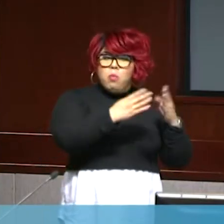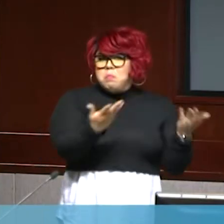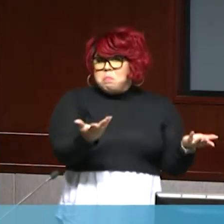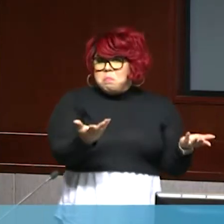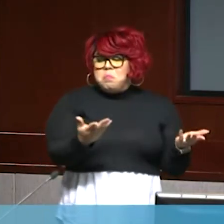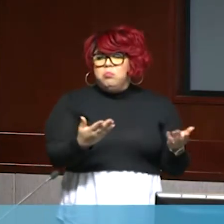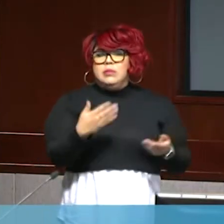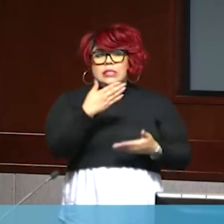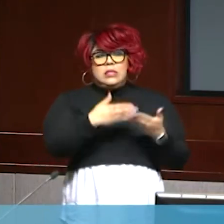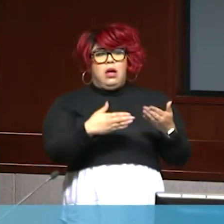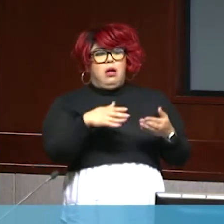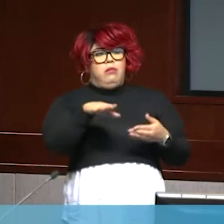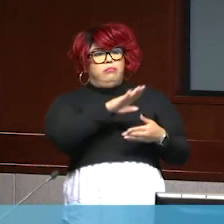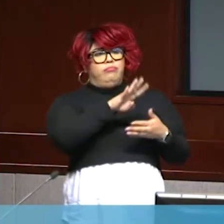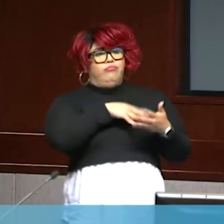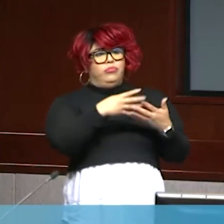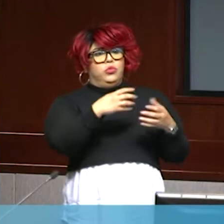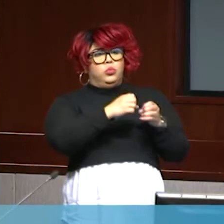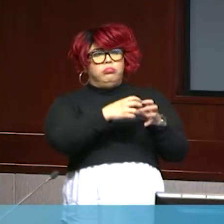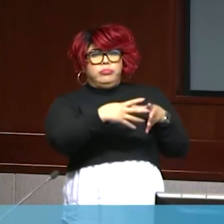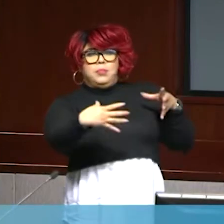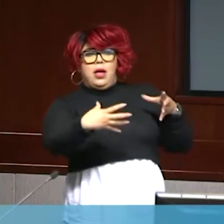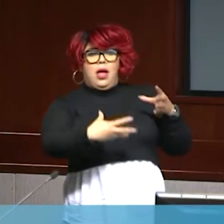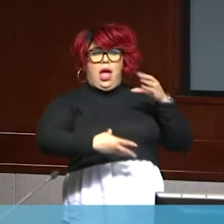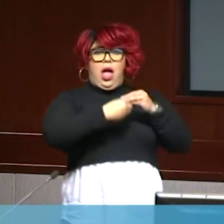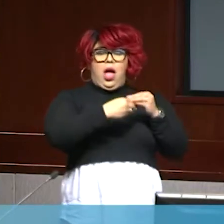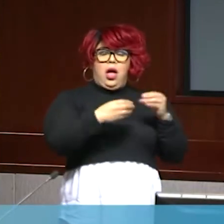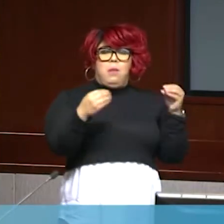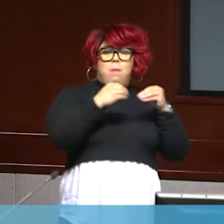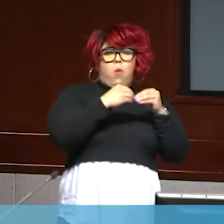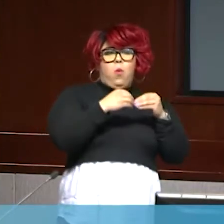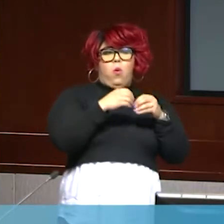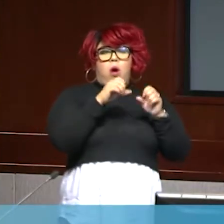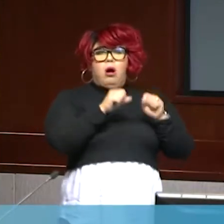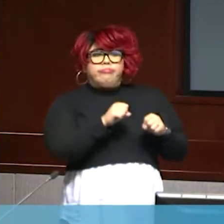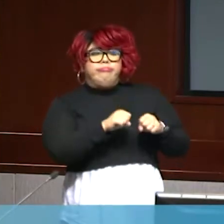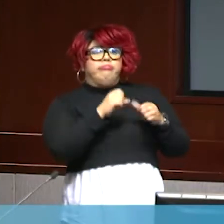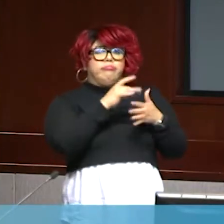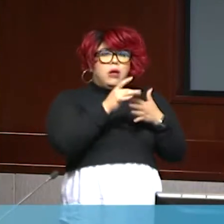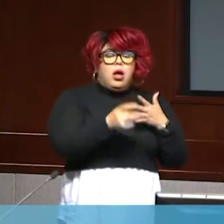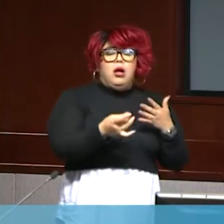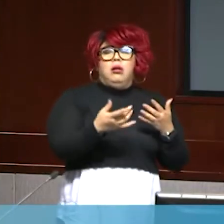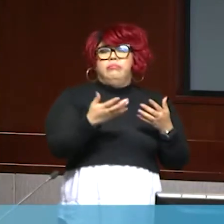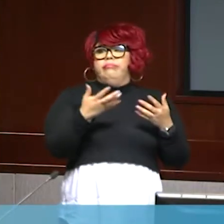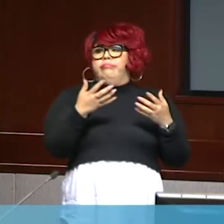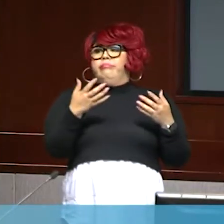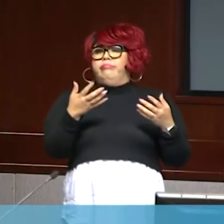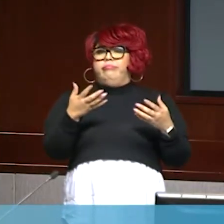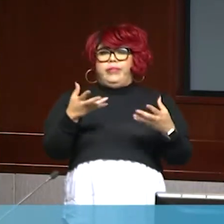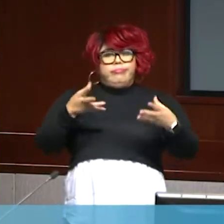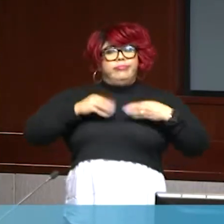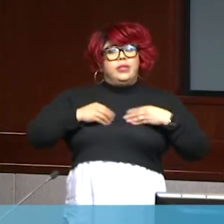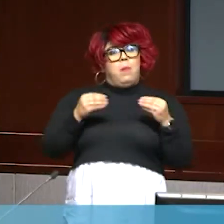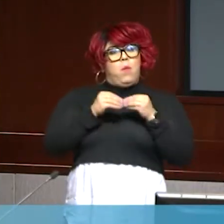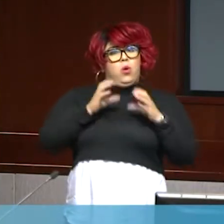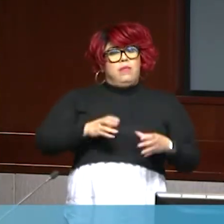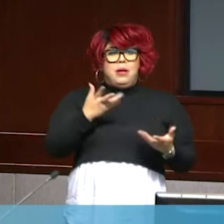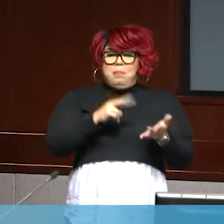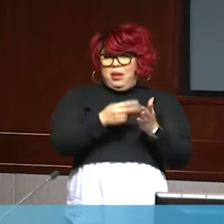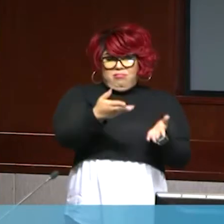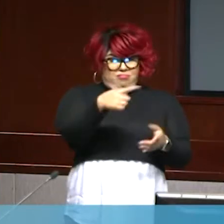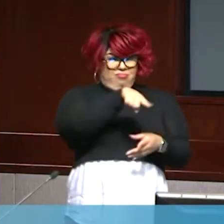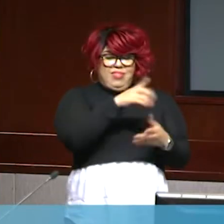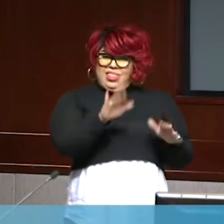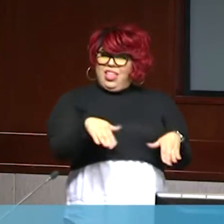are expanding operations and getting back to having customers in, and I would say that's an improvement, and we'll